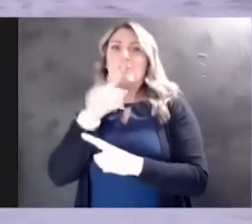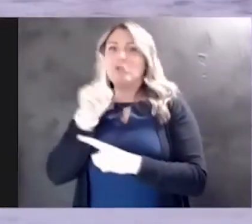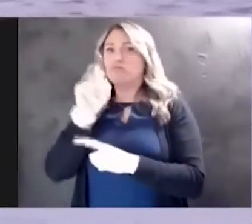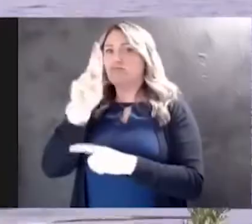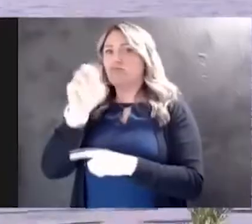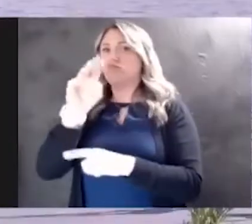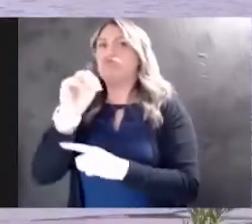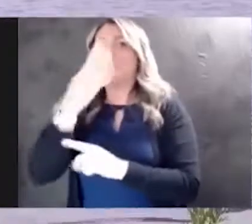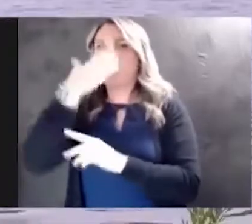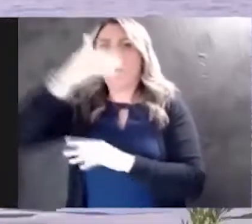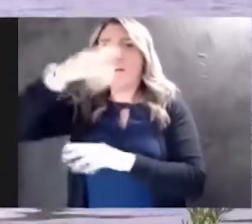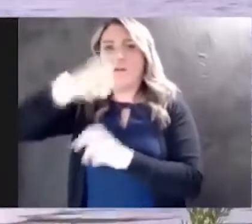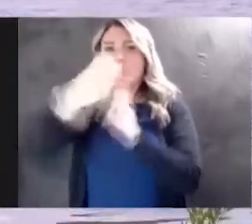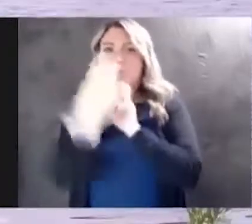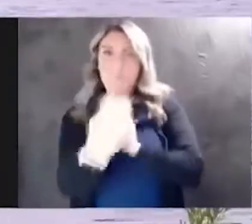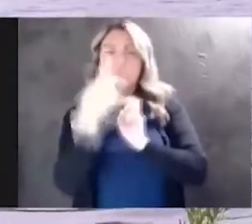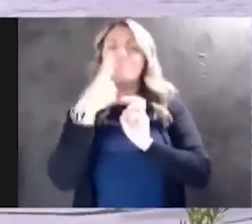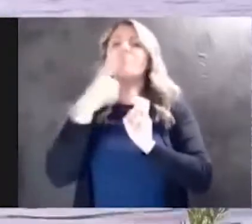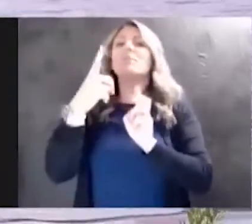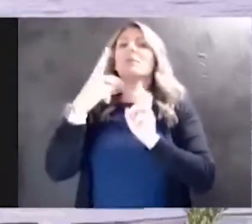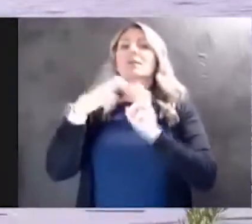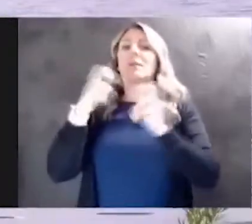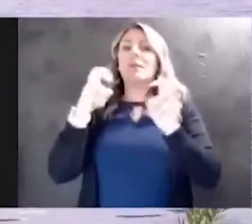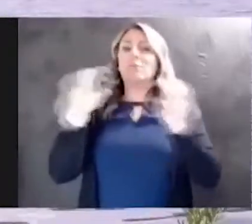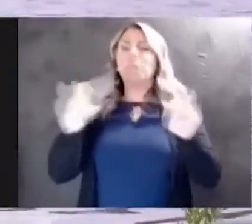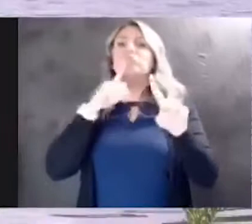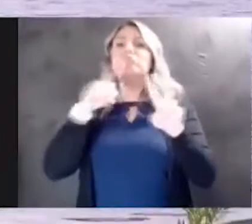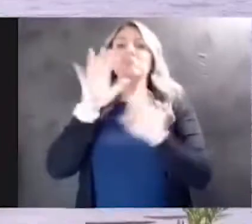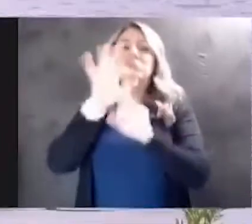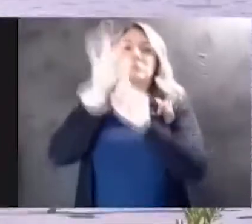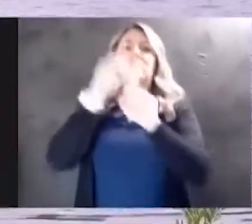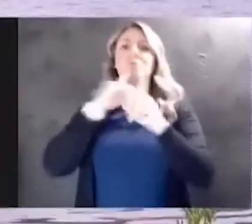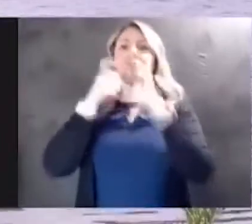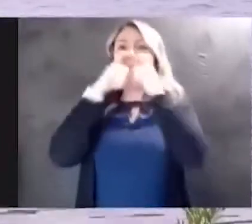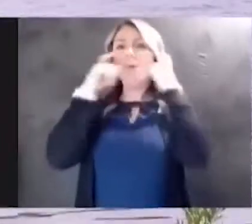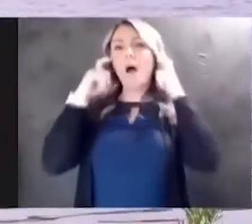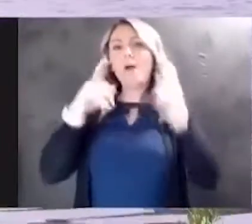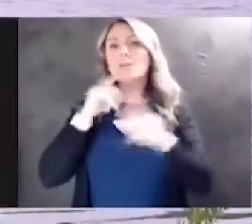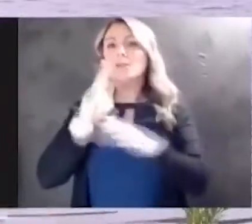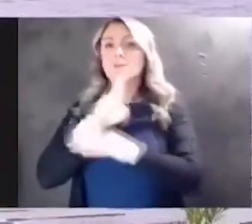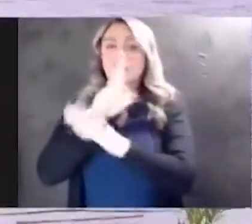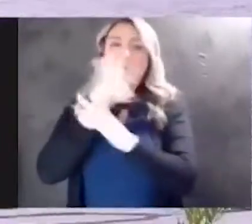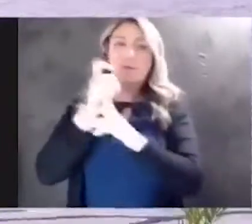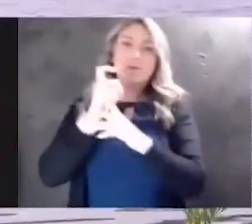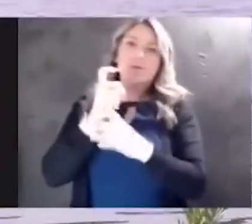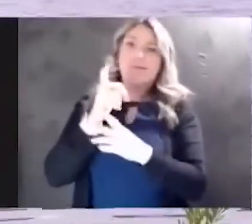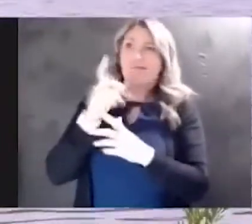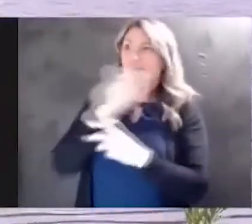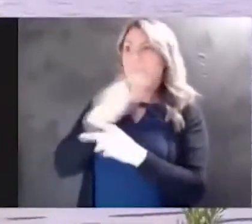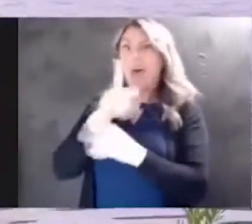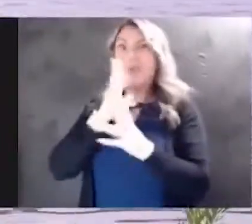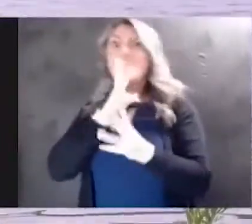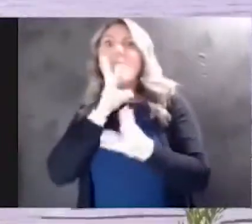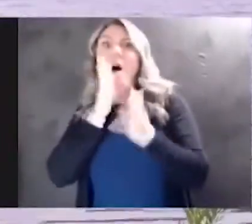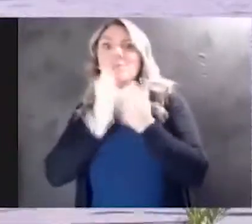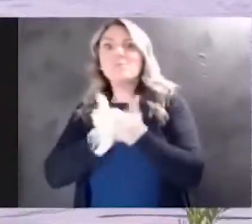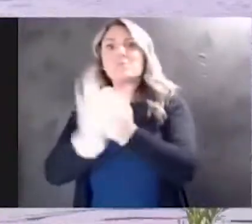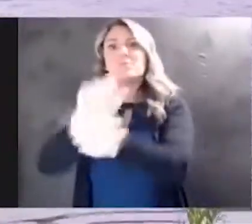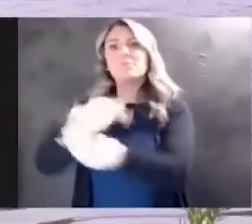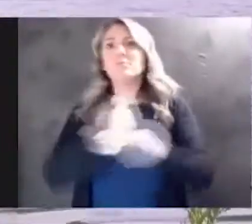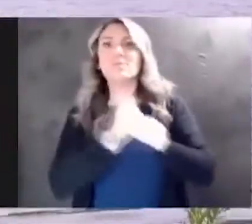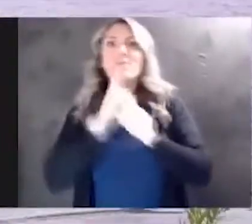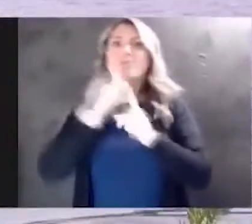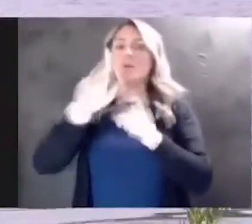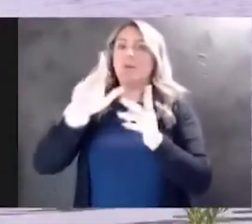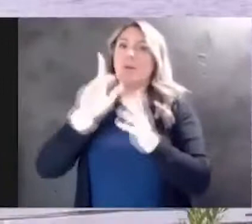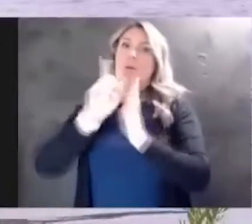with masks, social distance, and that was the only way we were able to get back on the water. But it took a while for it to get to that point. Well,